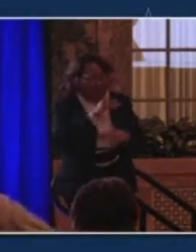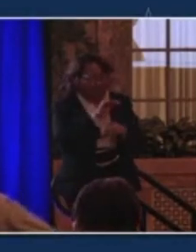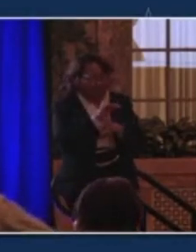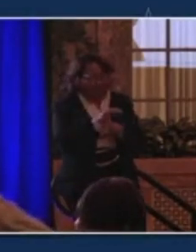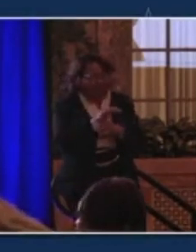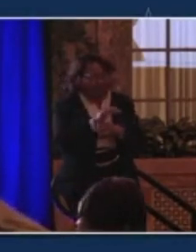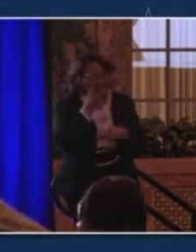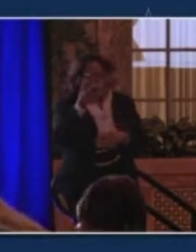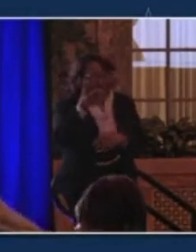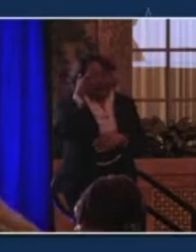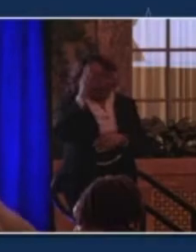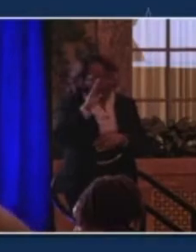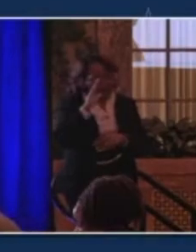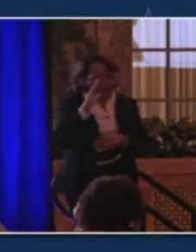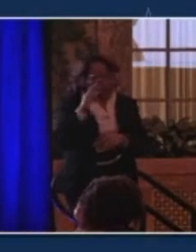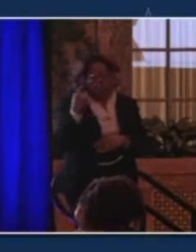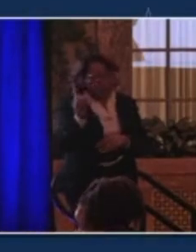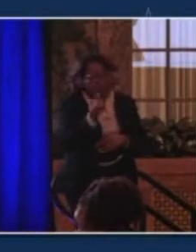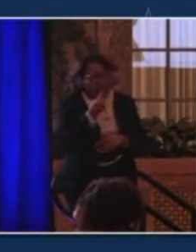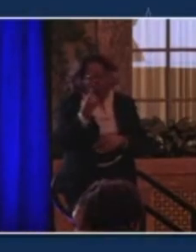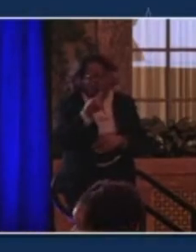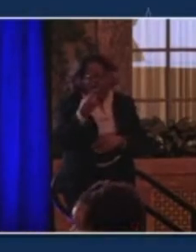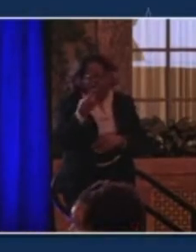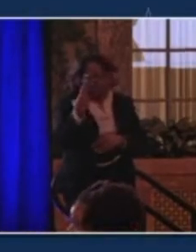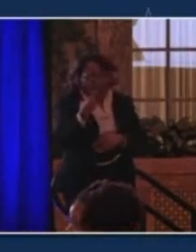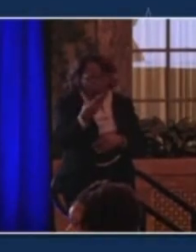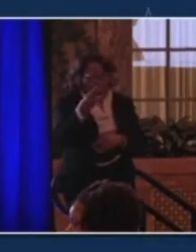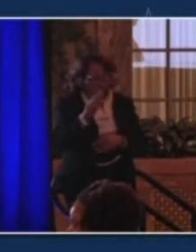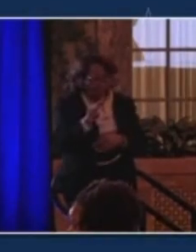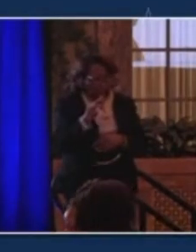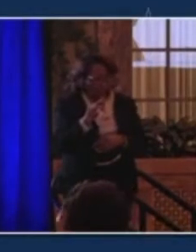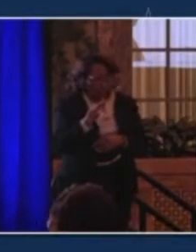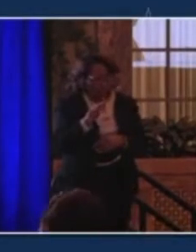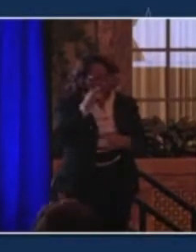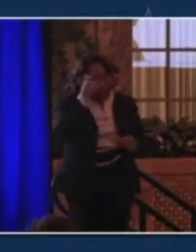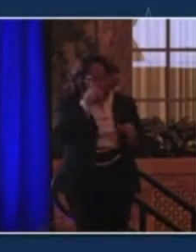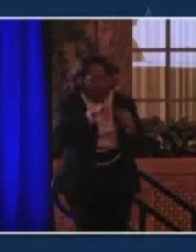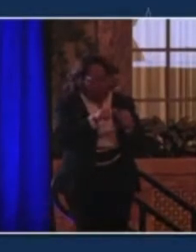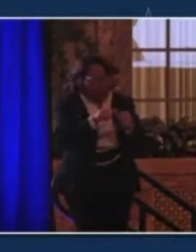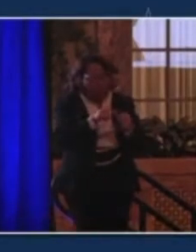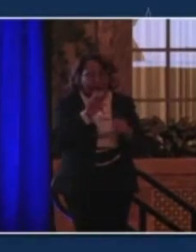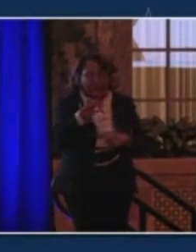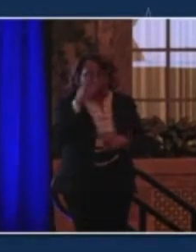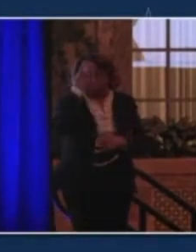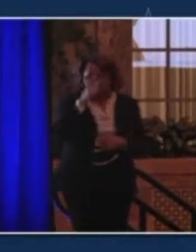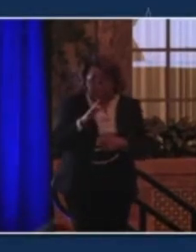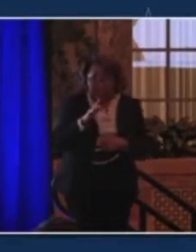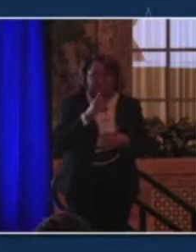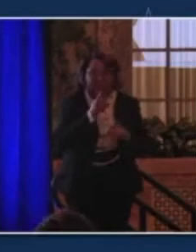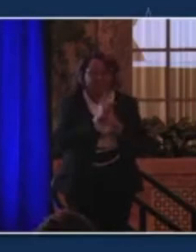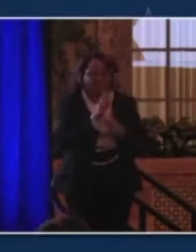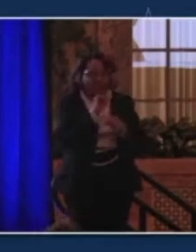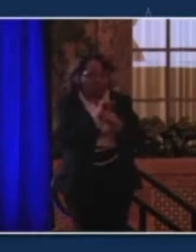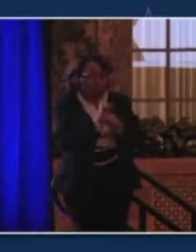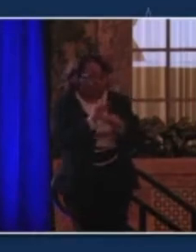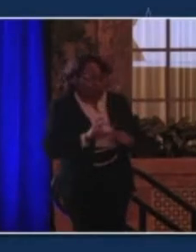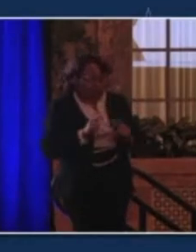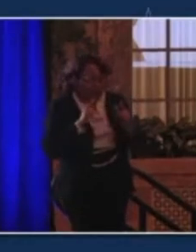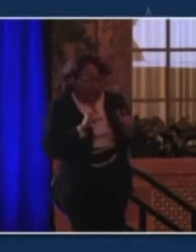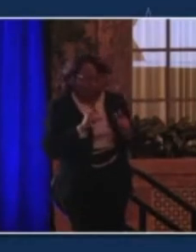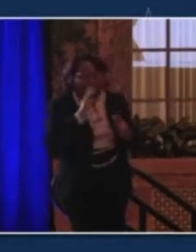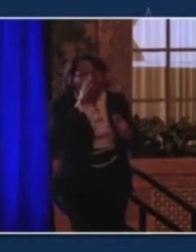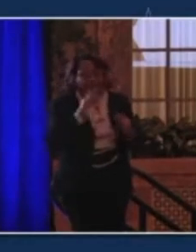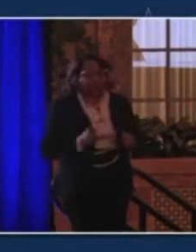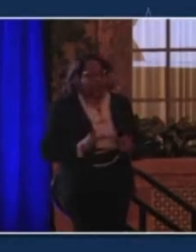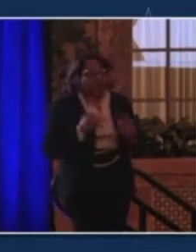Washington. We hope you remember his brilliance, keep his work alive, and that you're inspired to